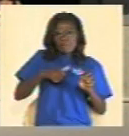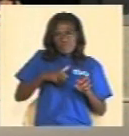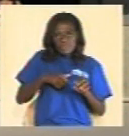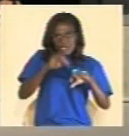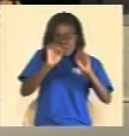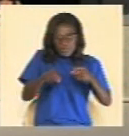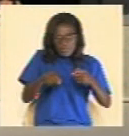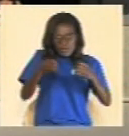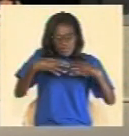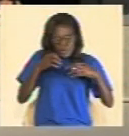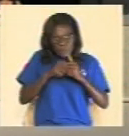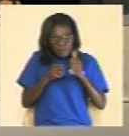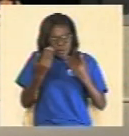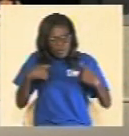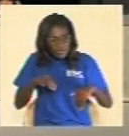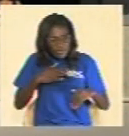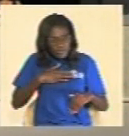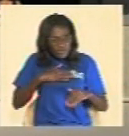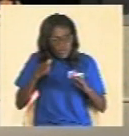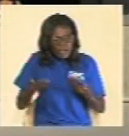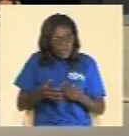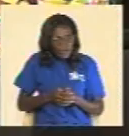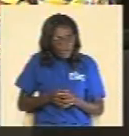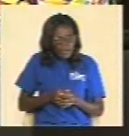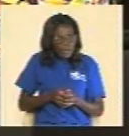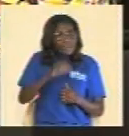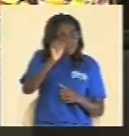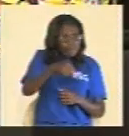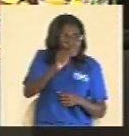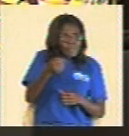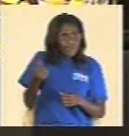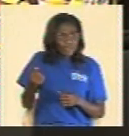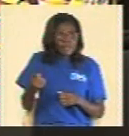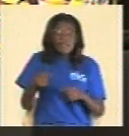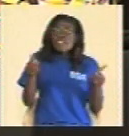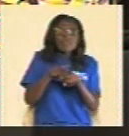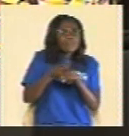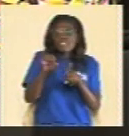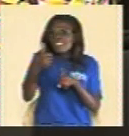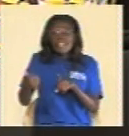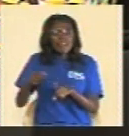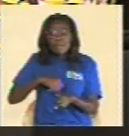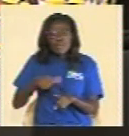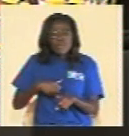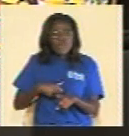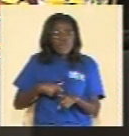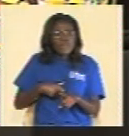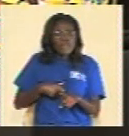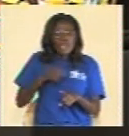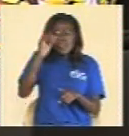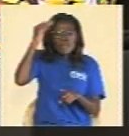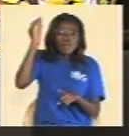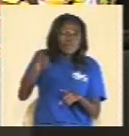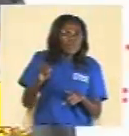treatment, really, there could be side effects. And those are side effects that we cannot really predict. Remember